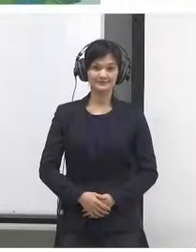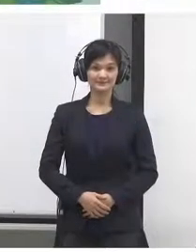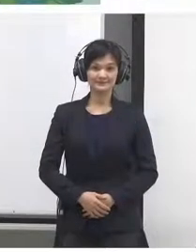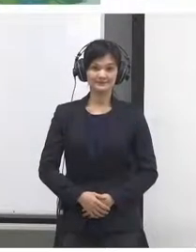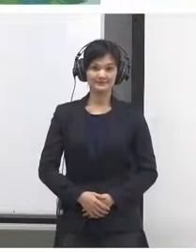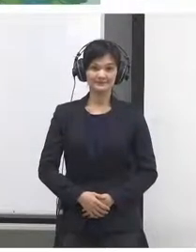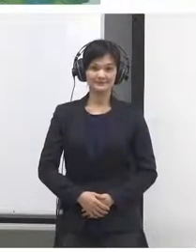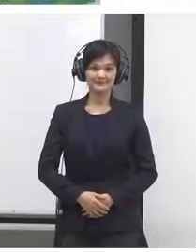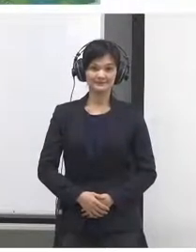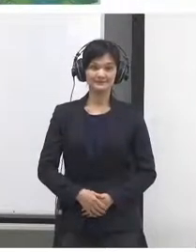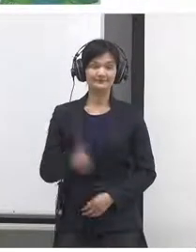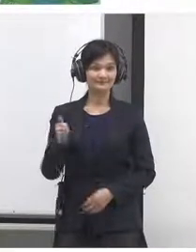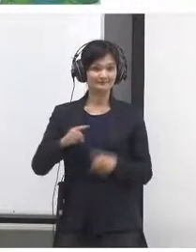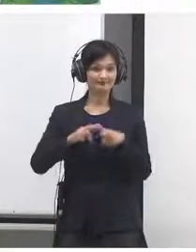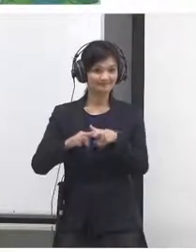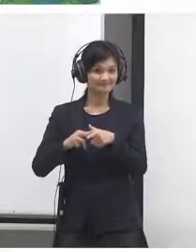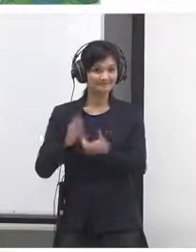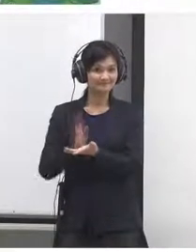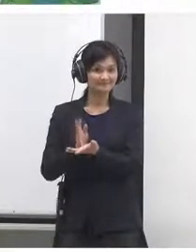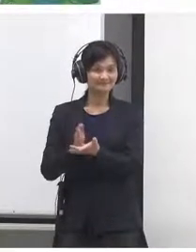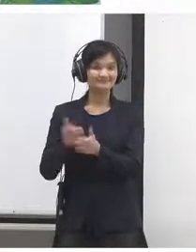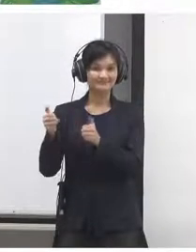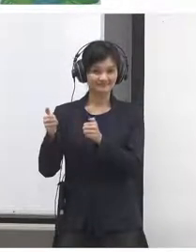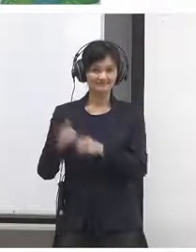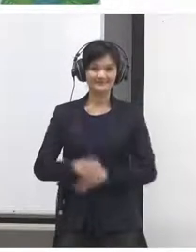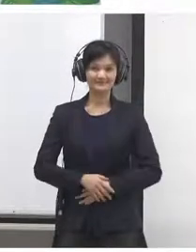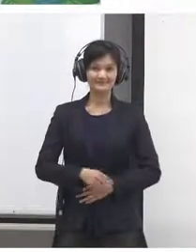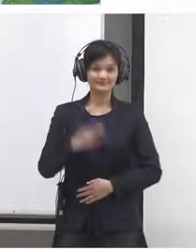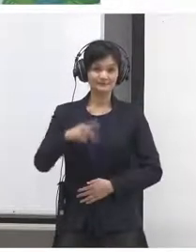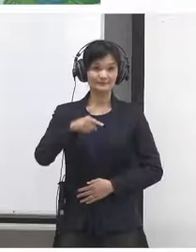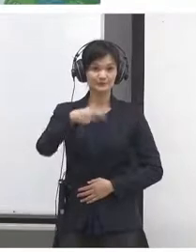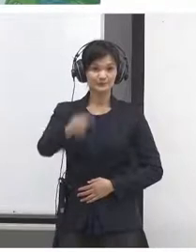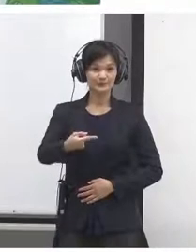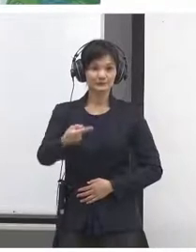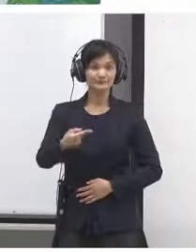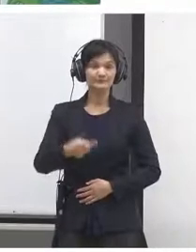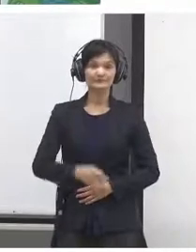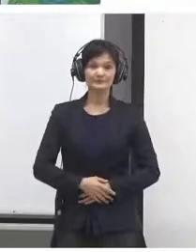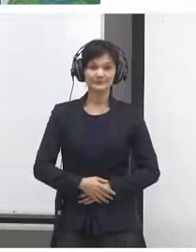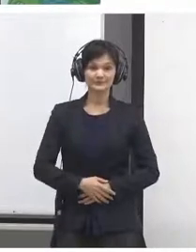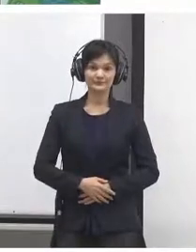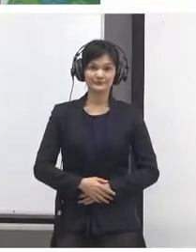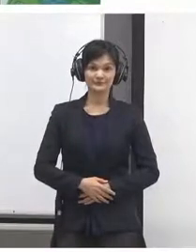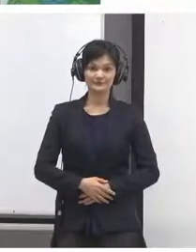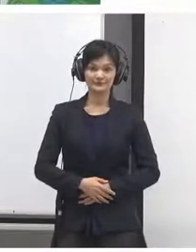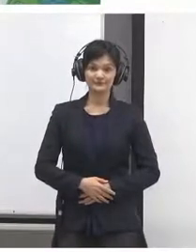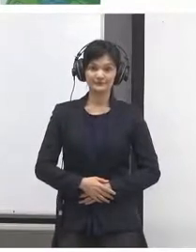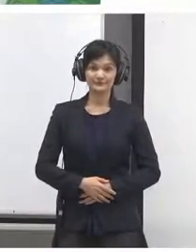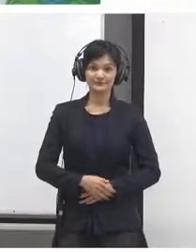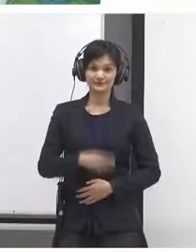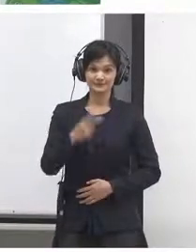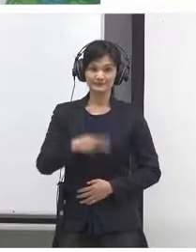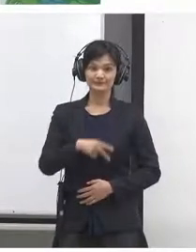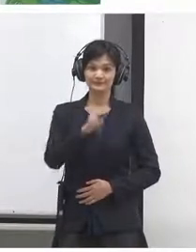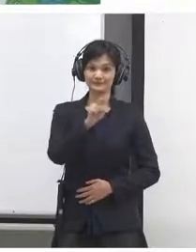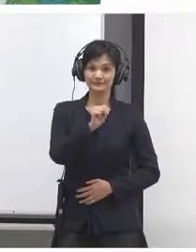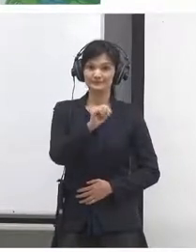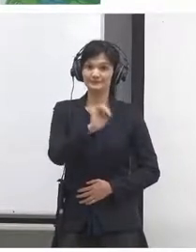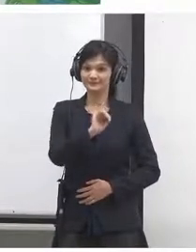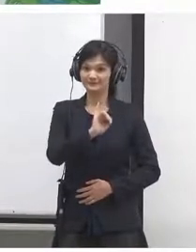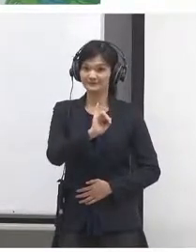Hello-san. And next will be Mami-san. She's going to talk about, introduce a bit. Hi,